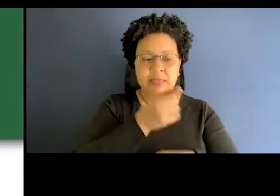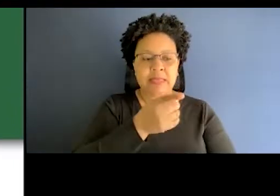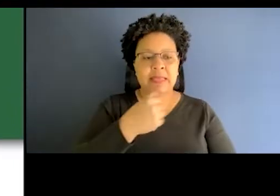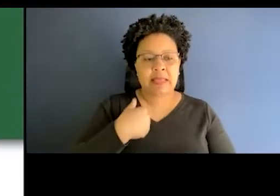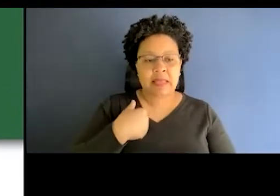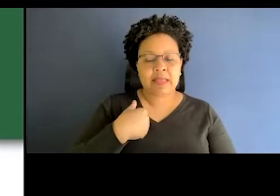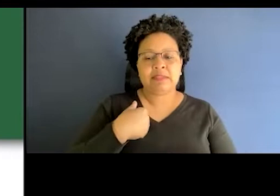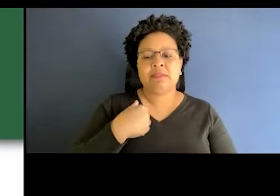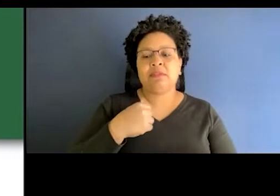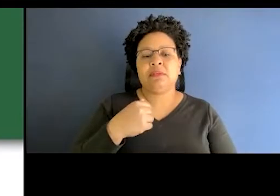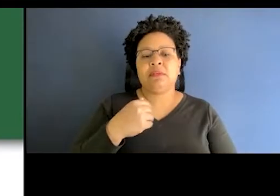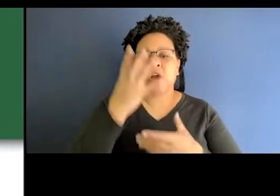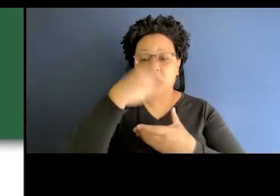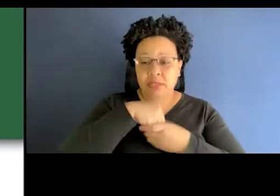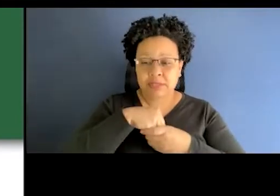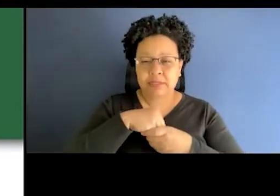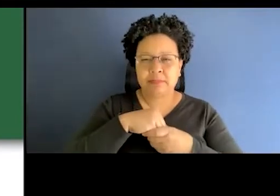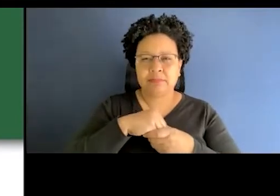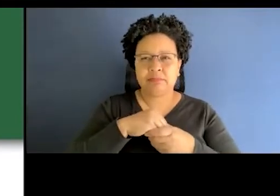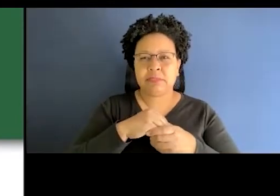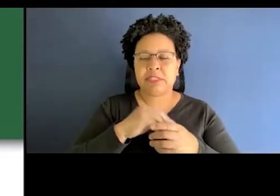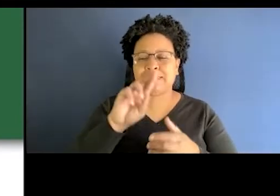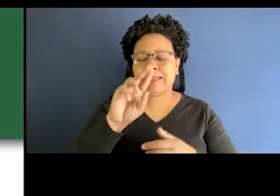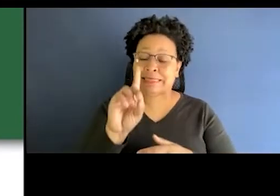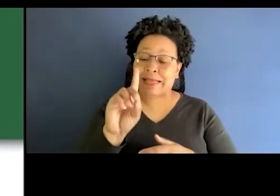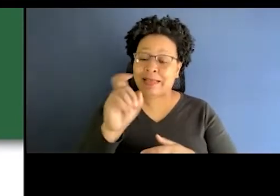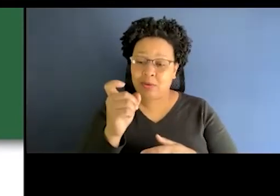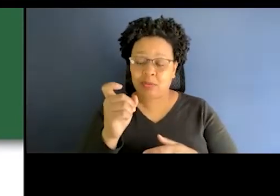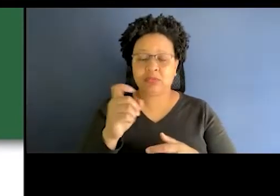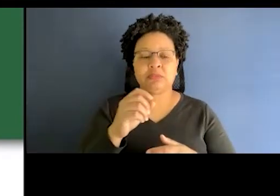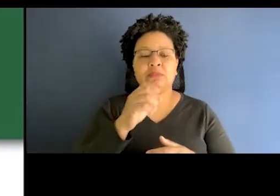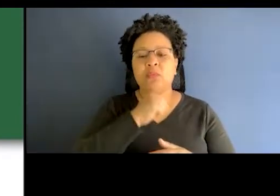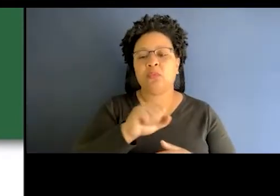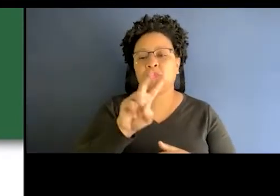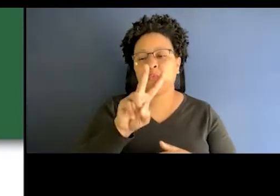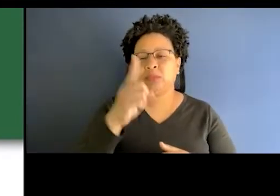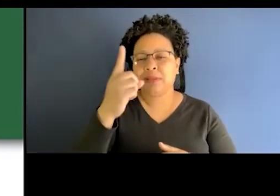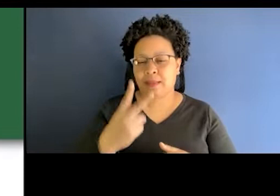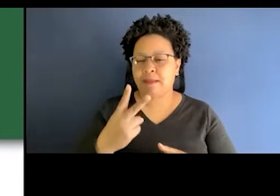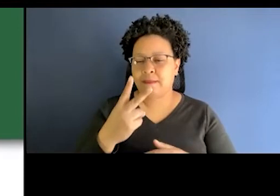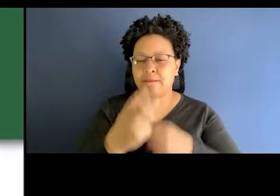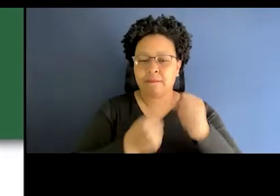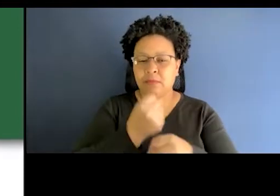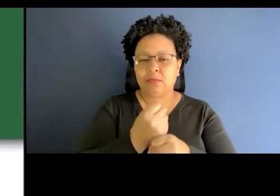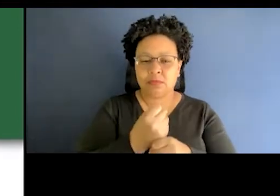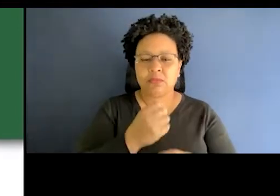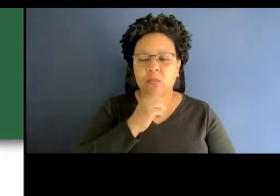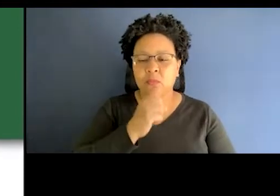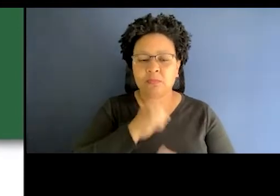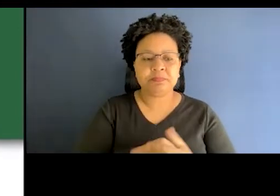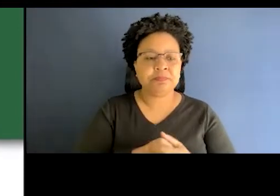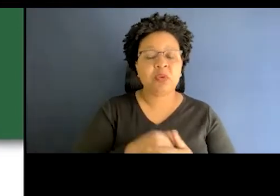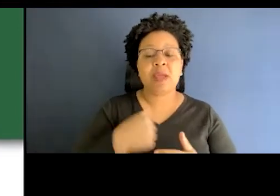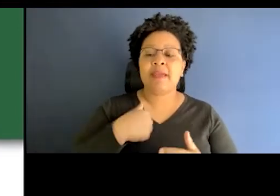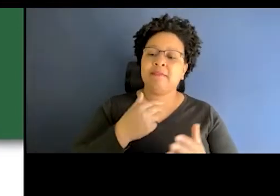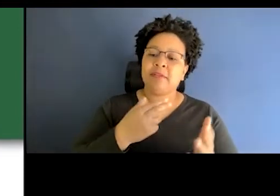be autistic when he was 2.5 years old. And I have the privilege and the honor of being